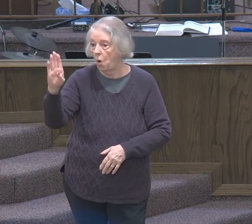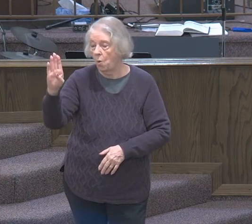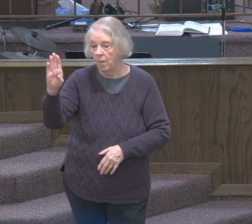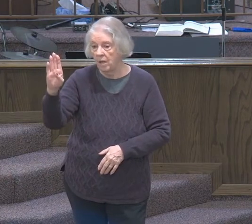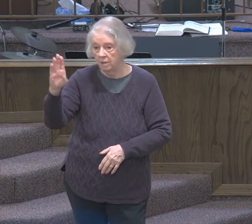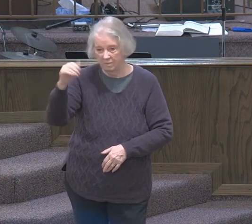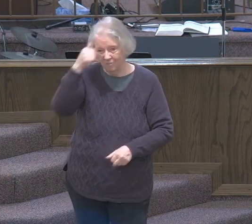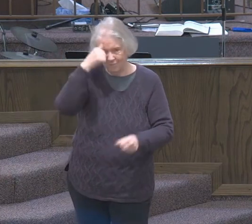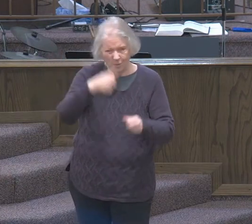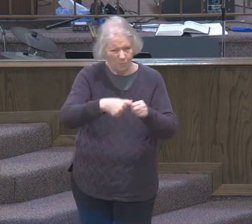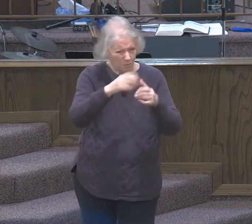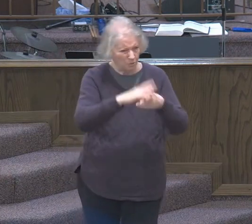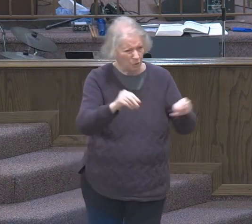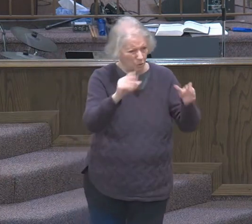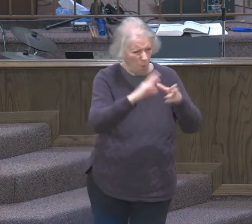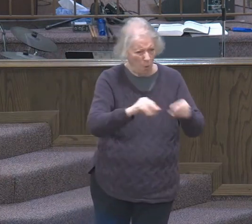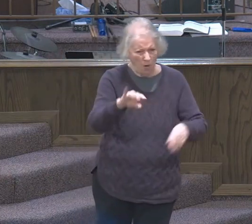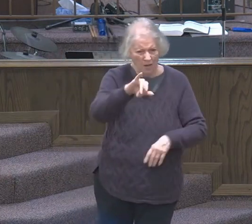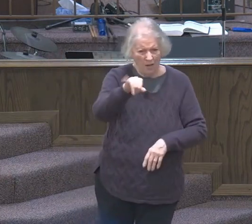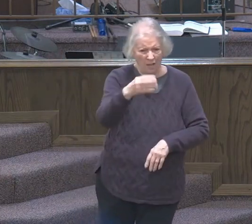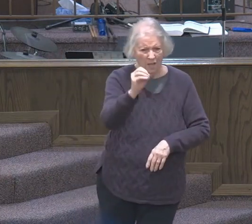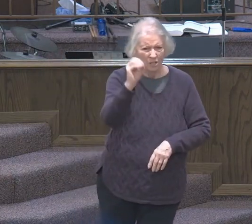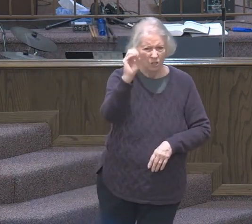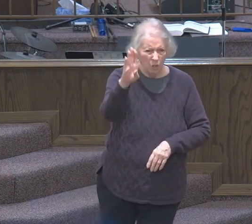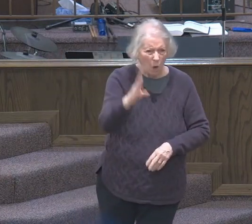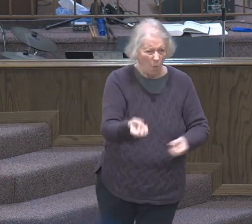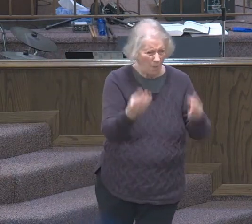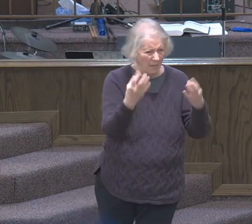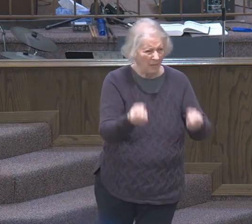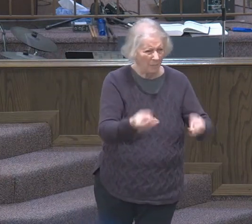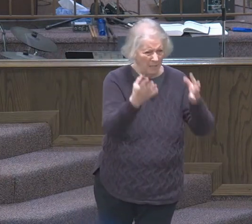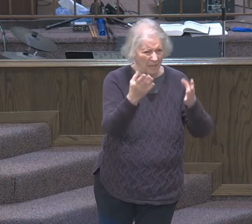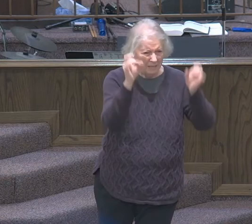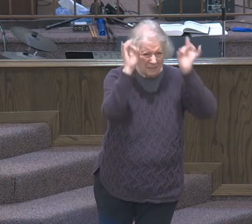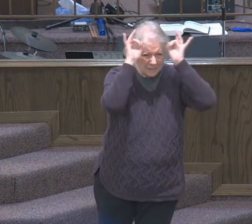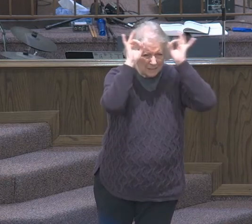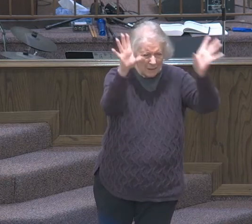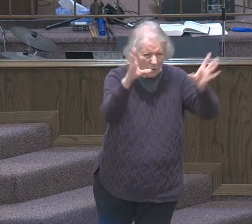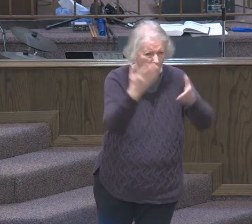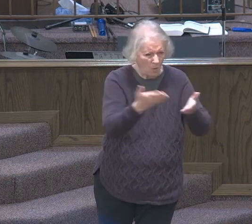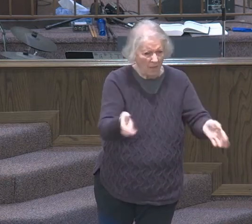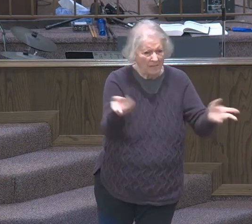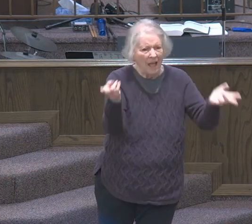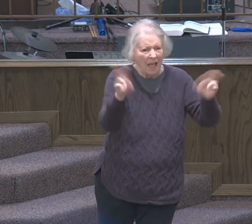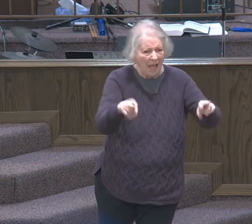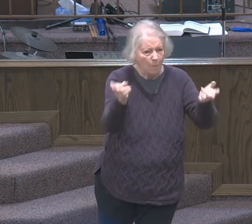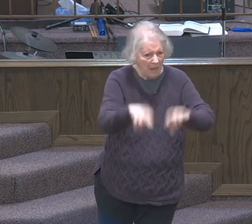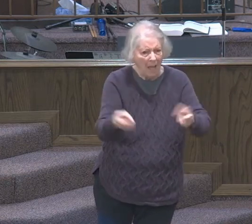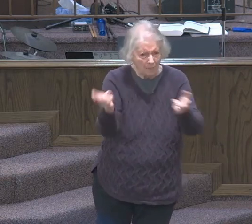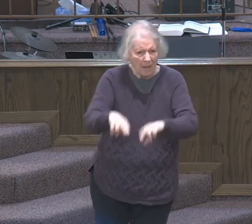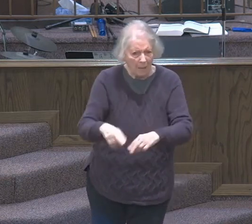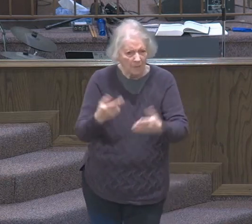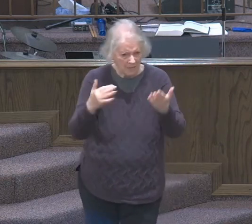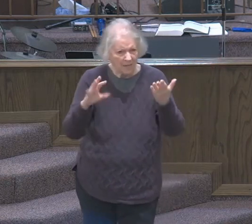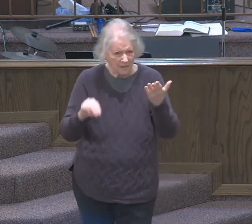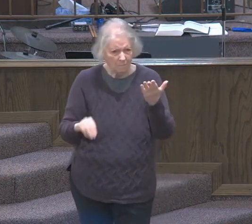entire course of Job's journey with God, from chapter 1 through chapter 42,